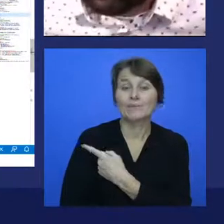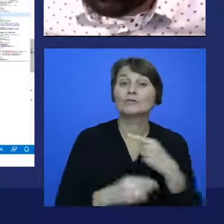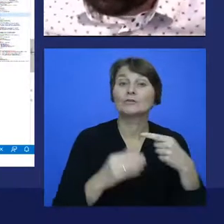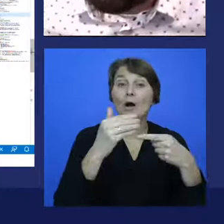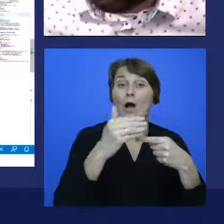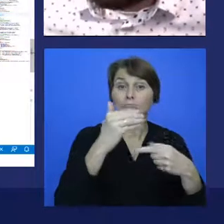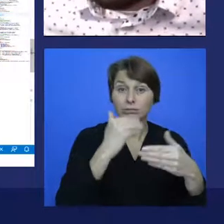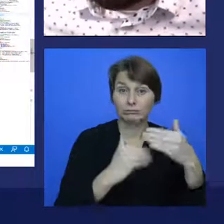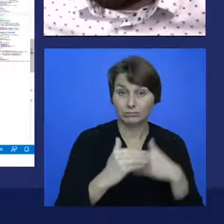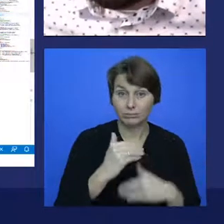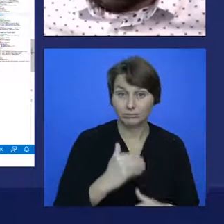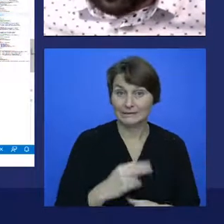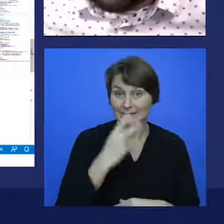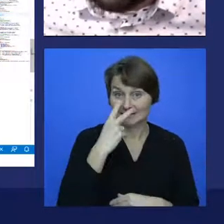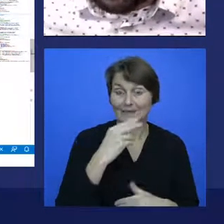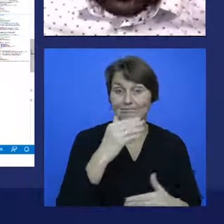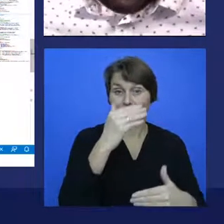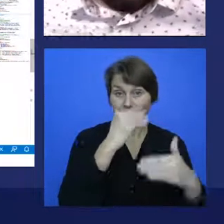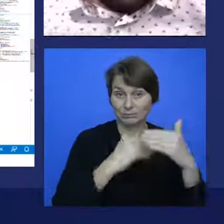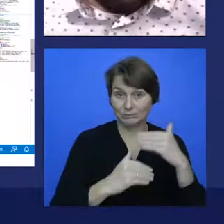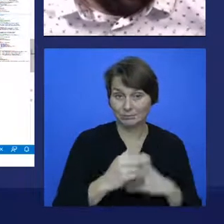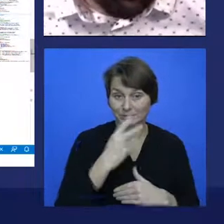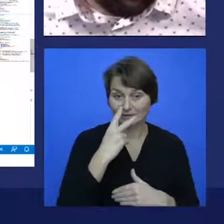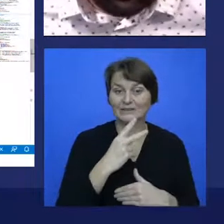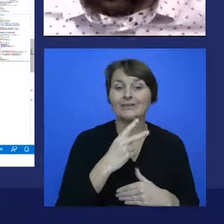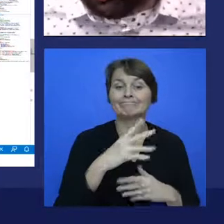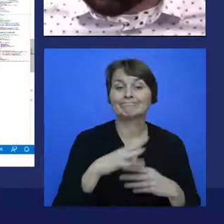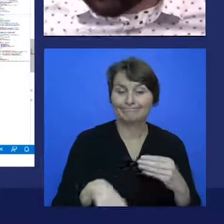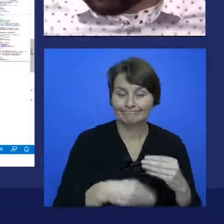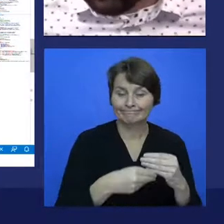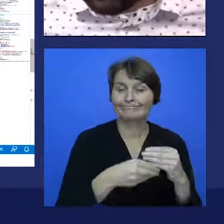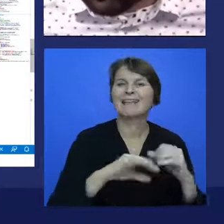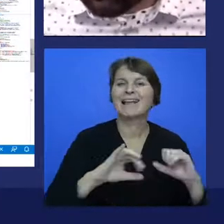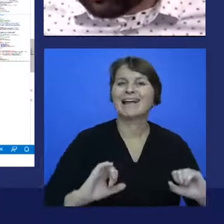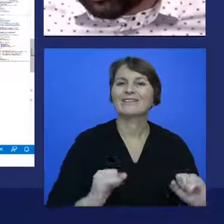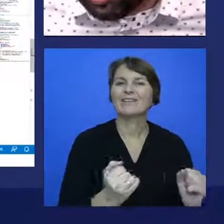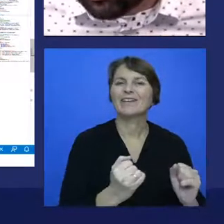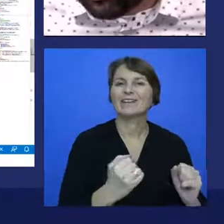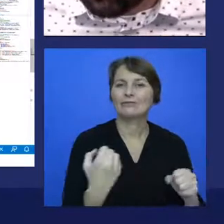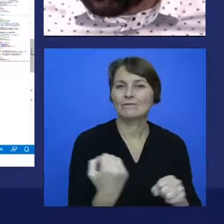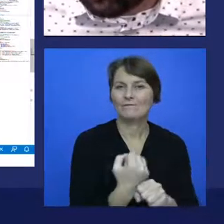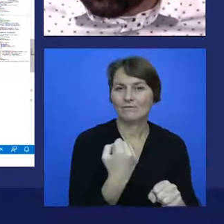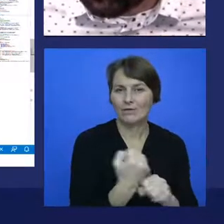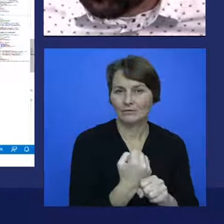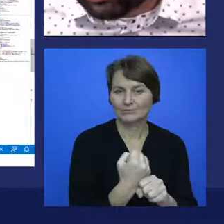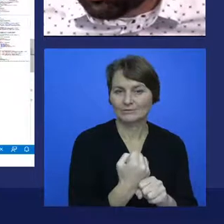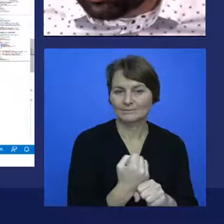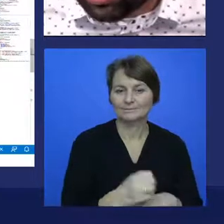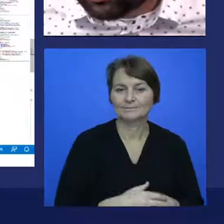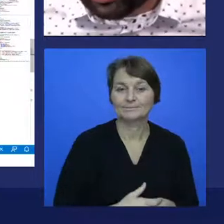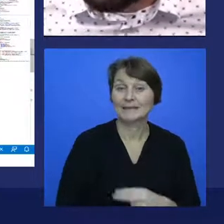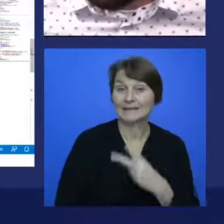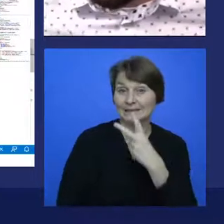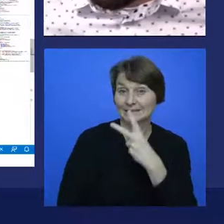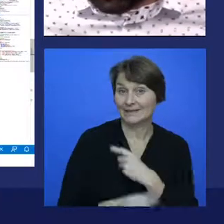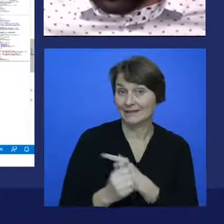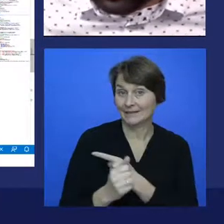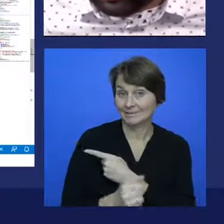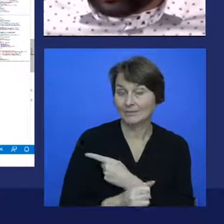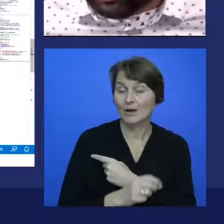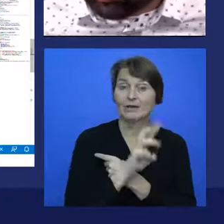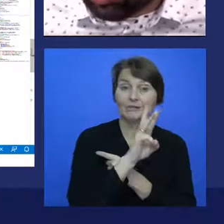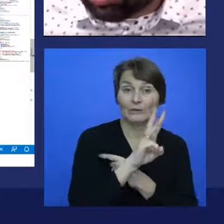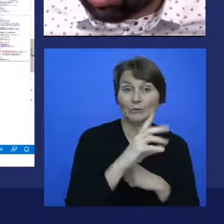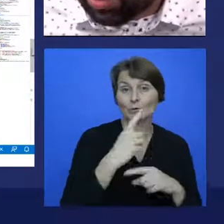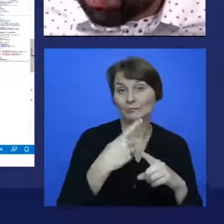I just stole a MobileNet model, added the activation function that I talked about. Here is another W transpose X times B, which